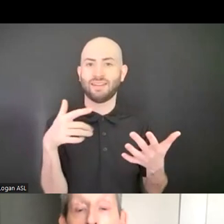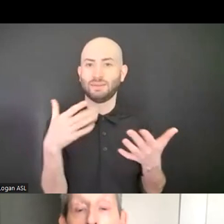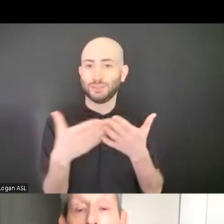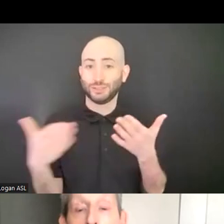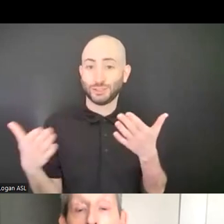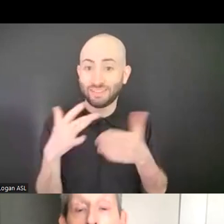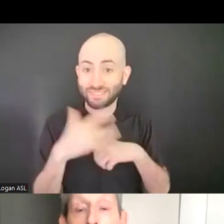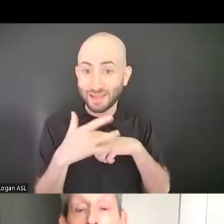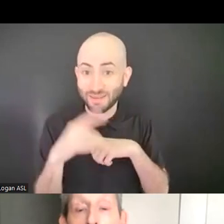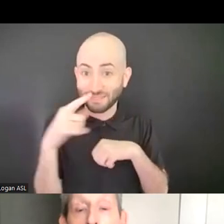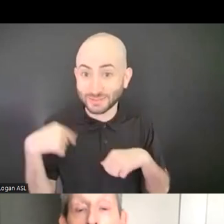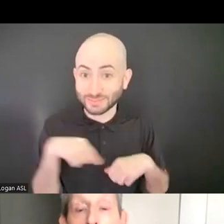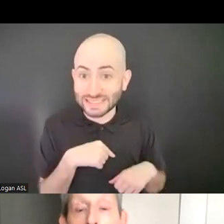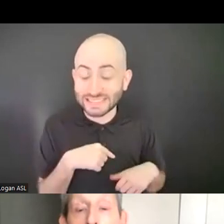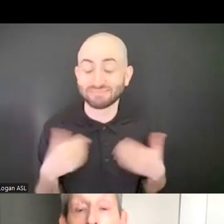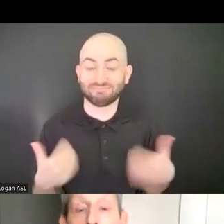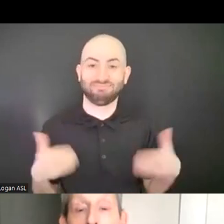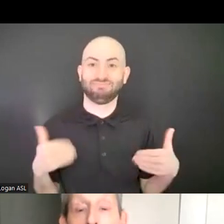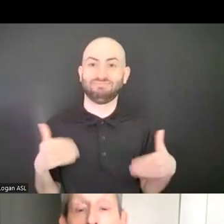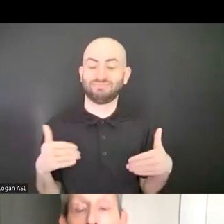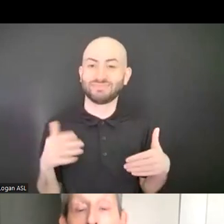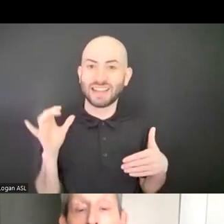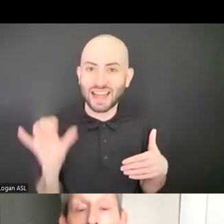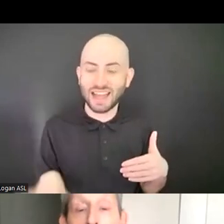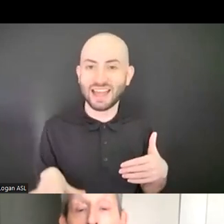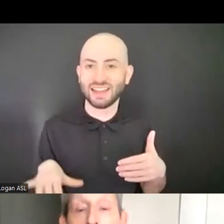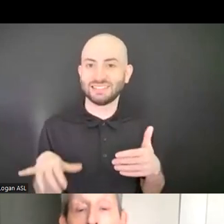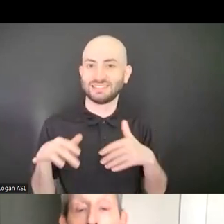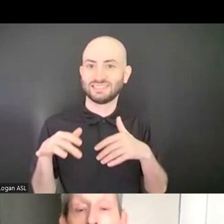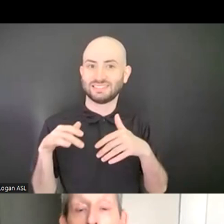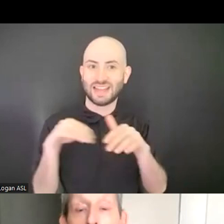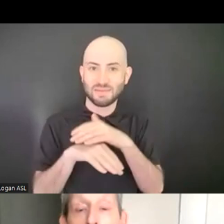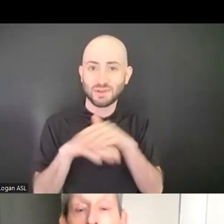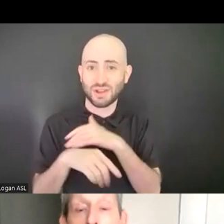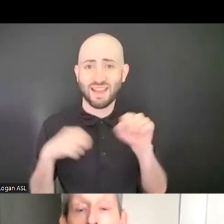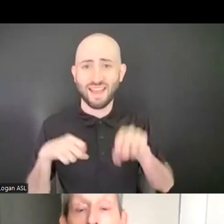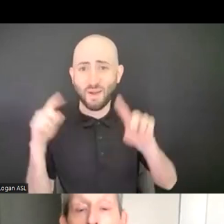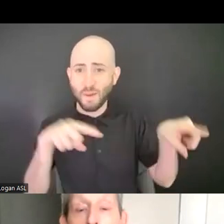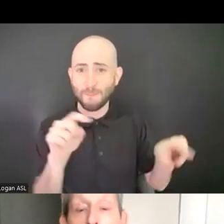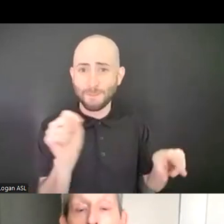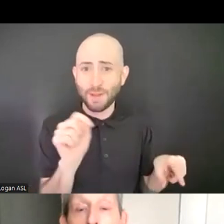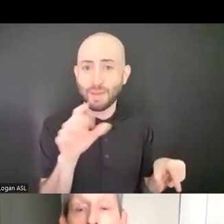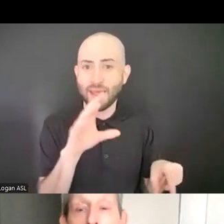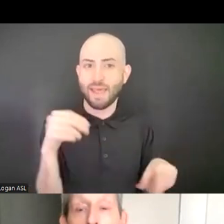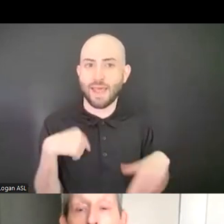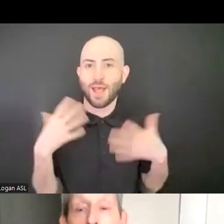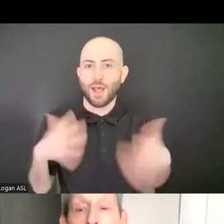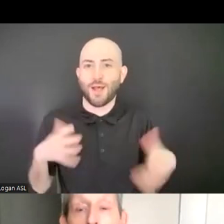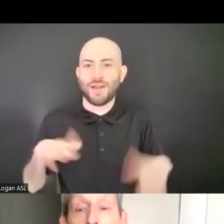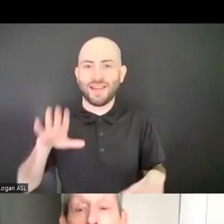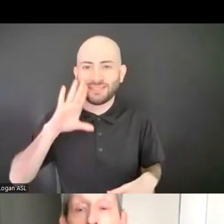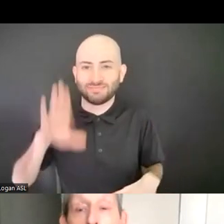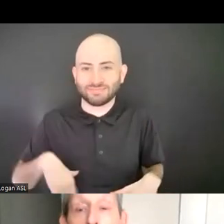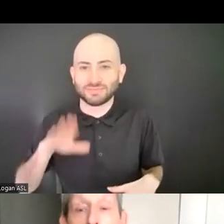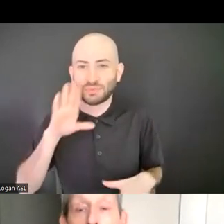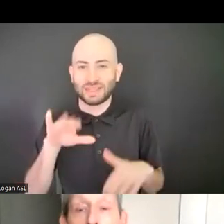in a way that's accessible to me and even knowing that i can go to the bathroom and know that it's going to be accessible to me and know that it's going to